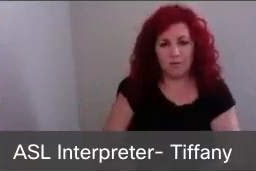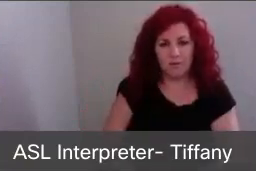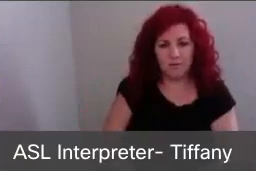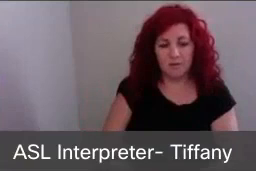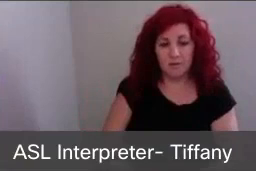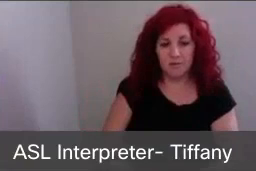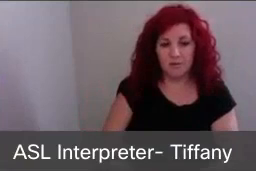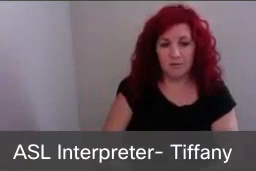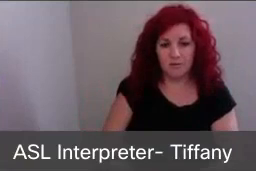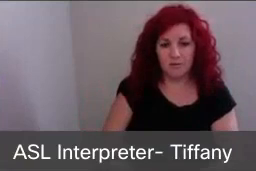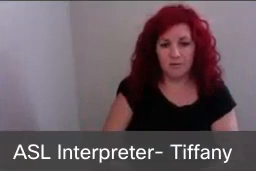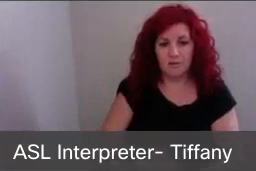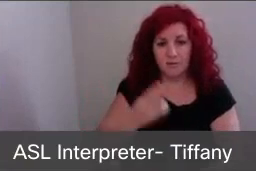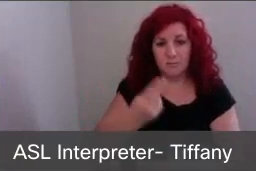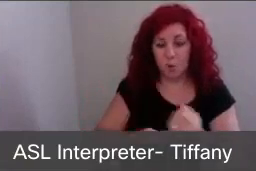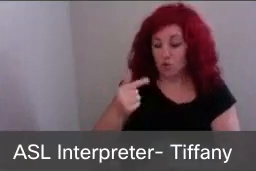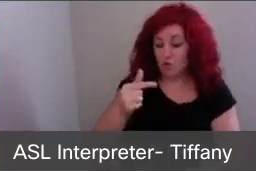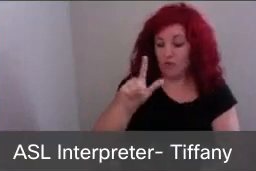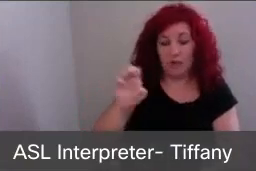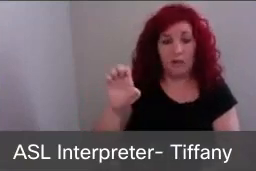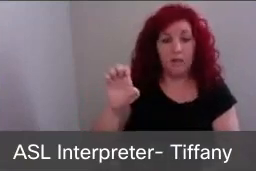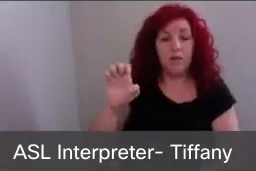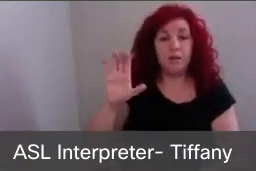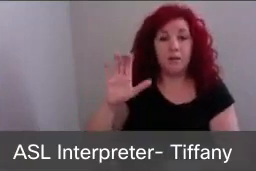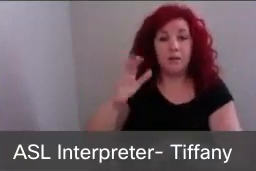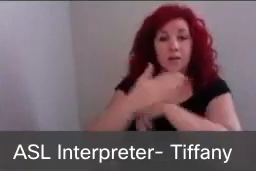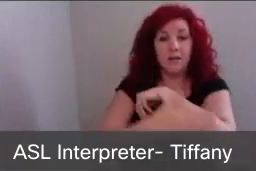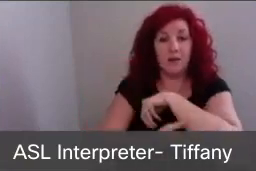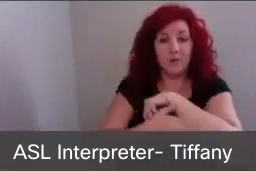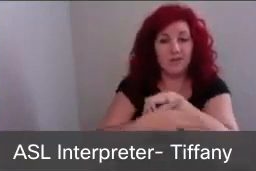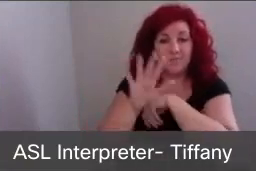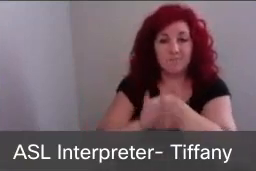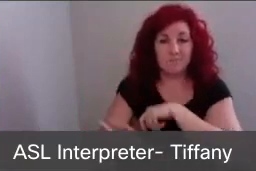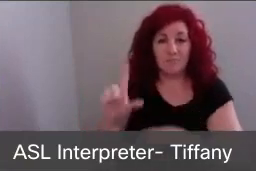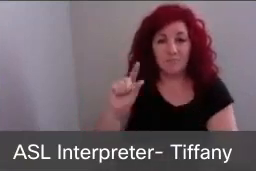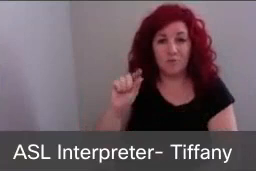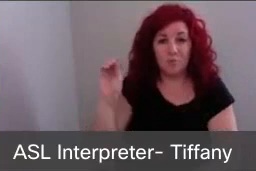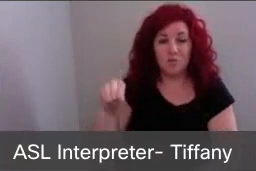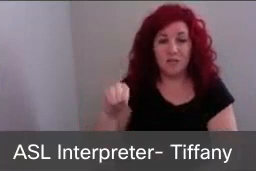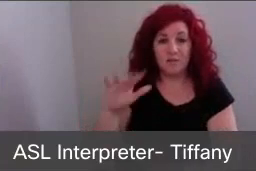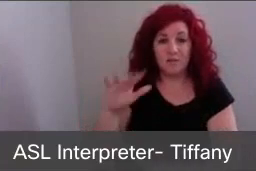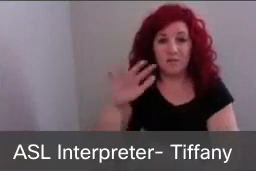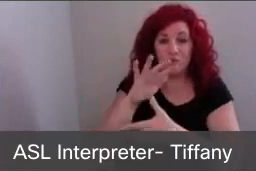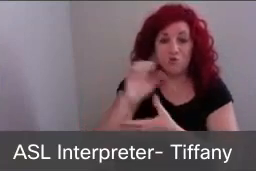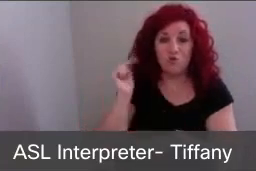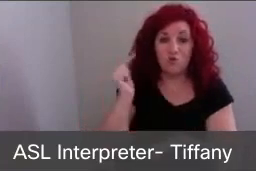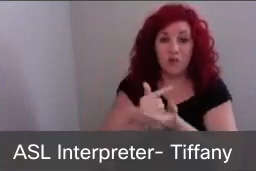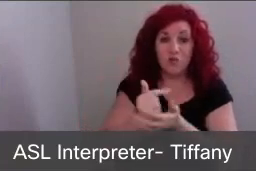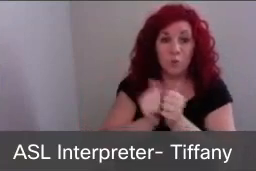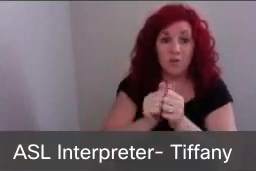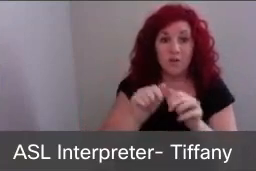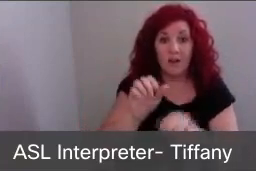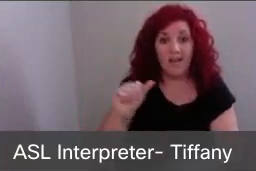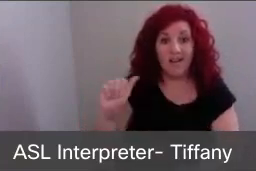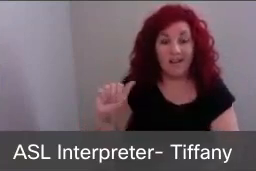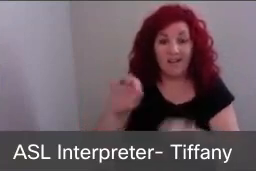in up in Greenlee County. About 20% of our seniors graduate with their associate's degree